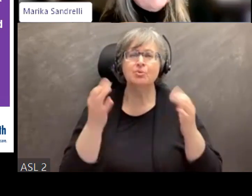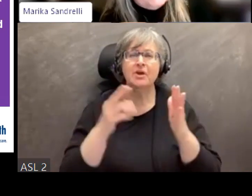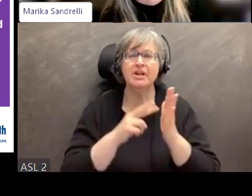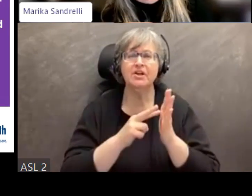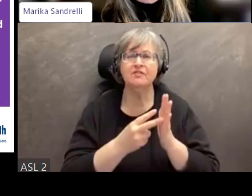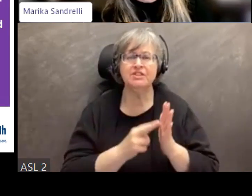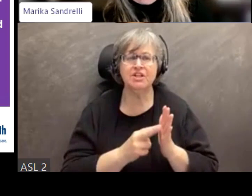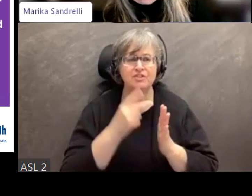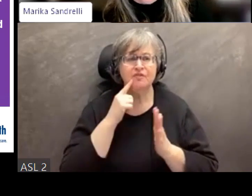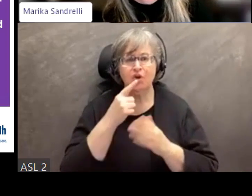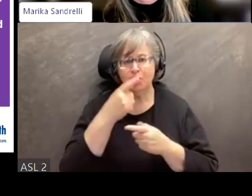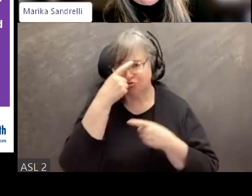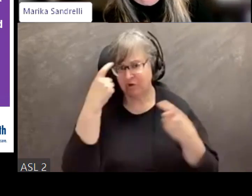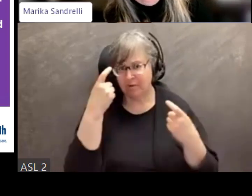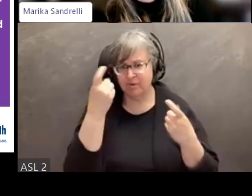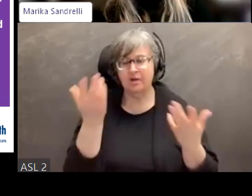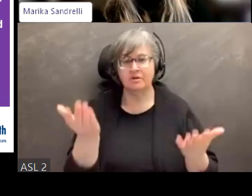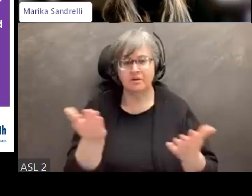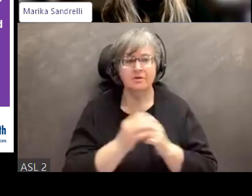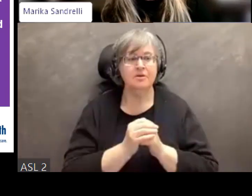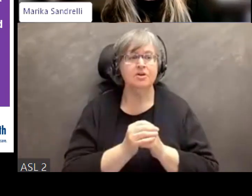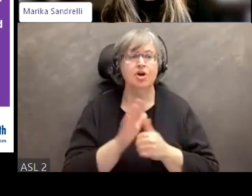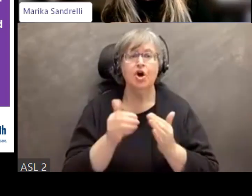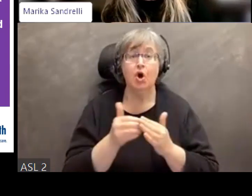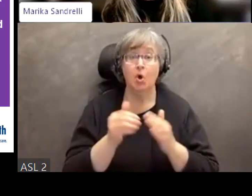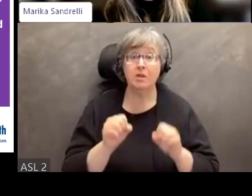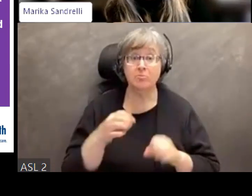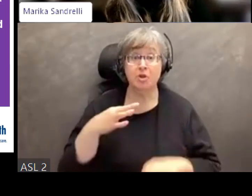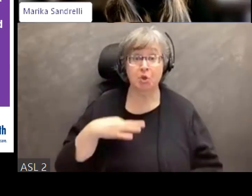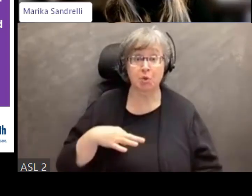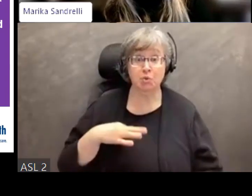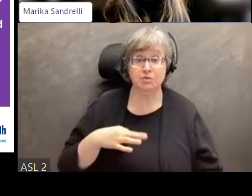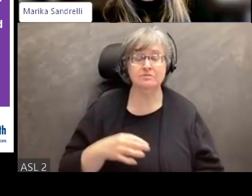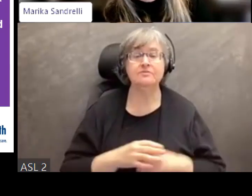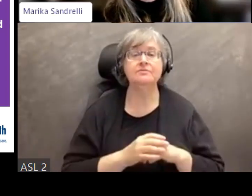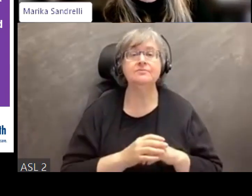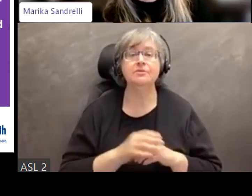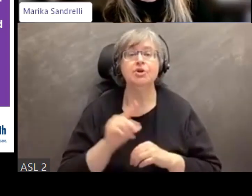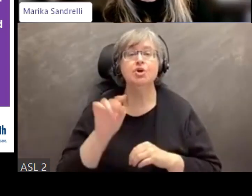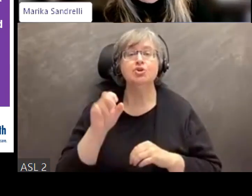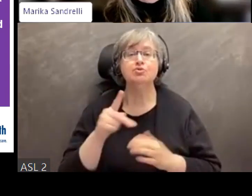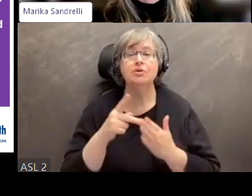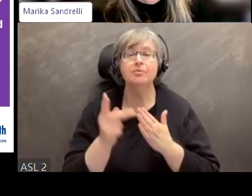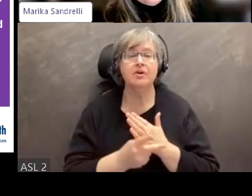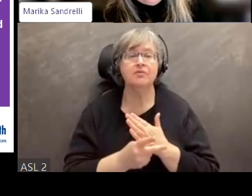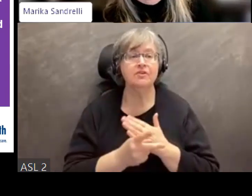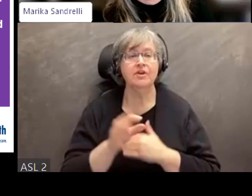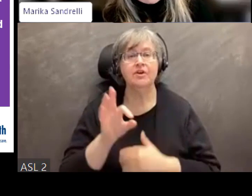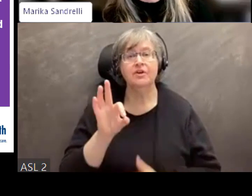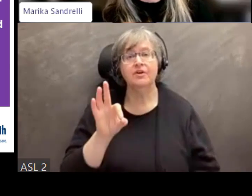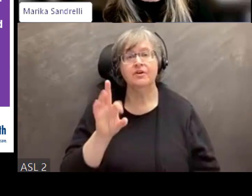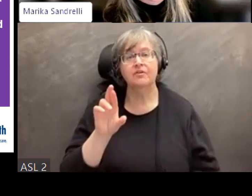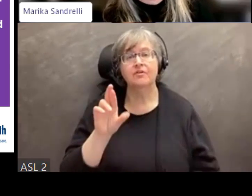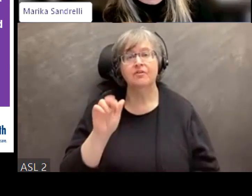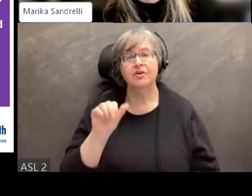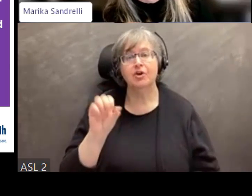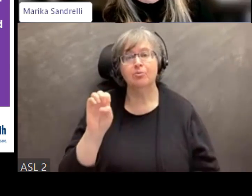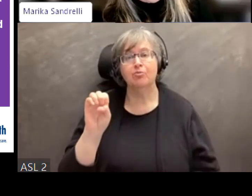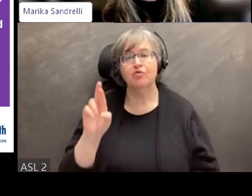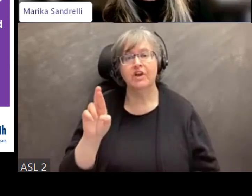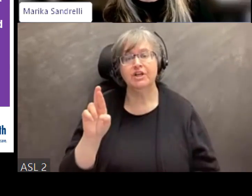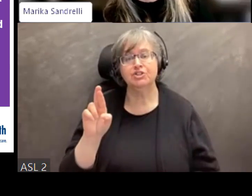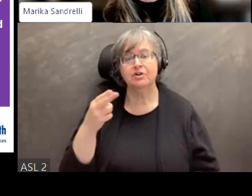So there are many definitions of trauma. Again, they all can be useful. For the TRIP program in Fraser